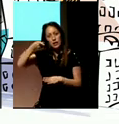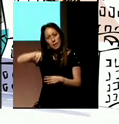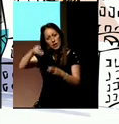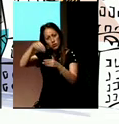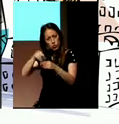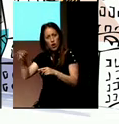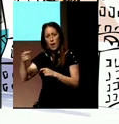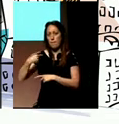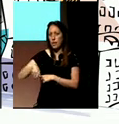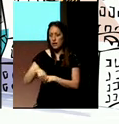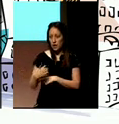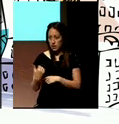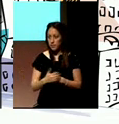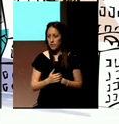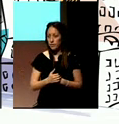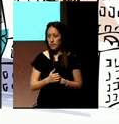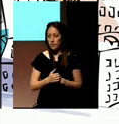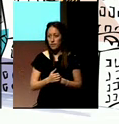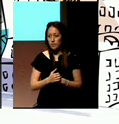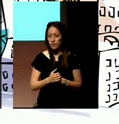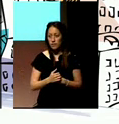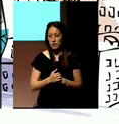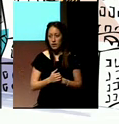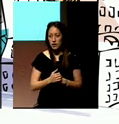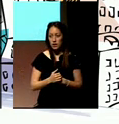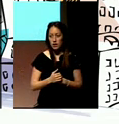Italy, and she's a president.